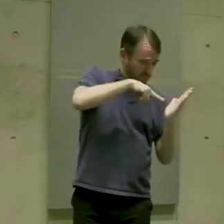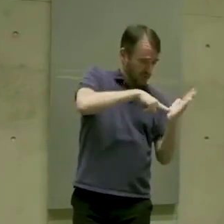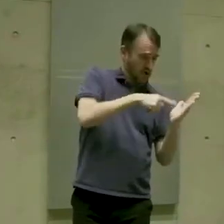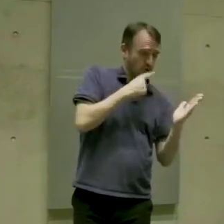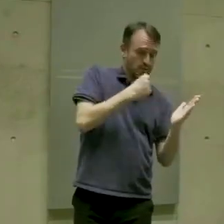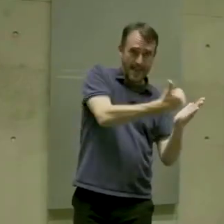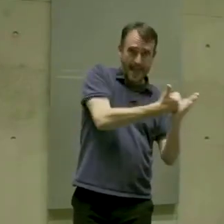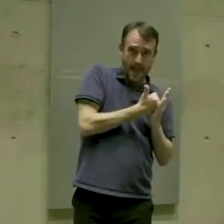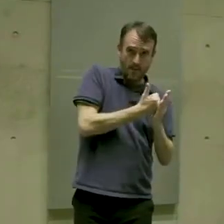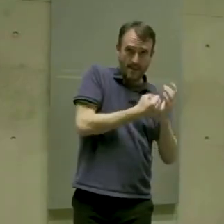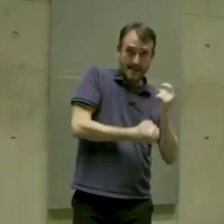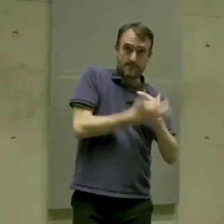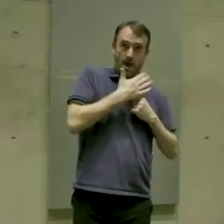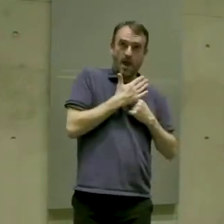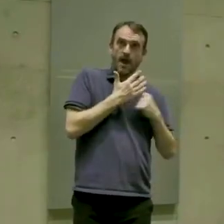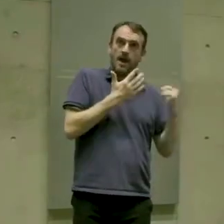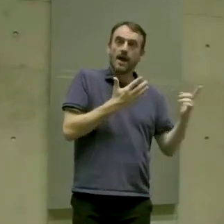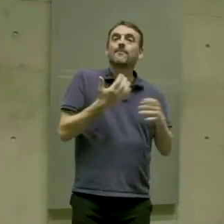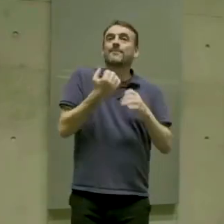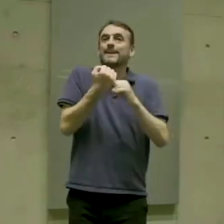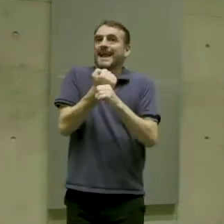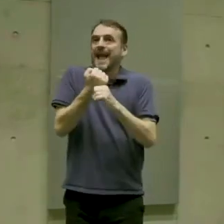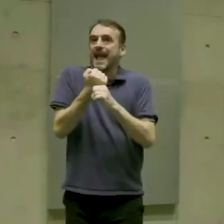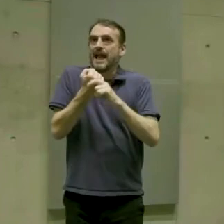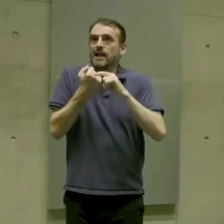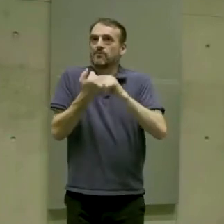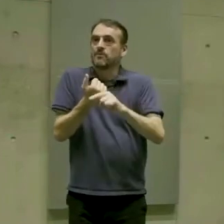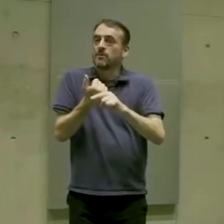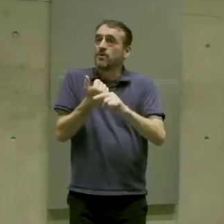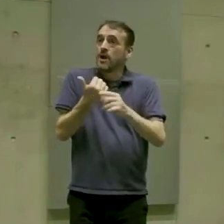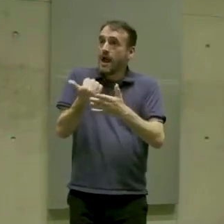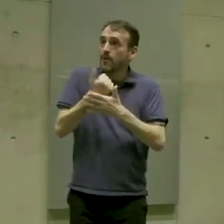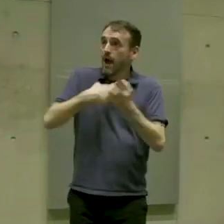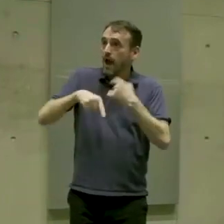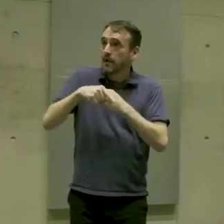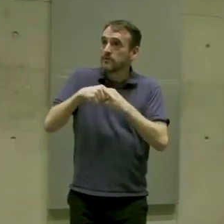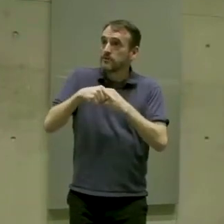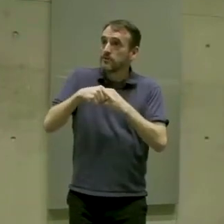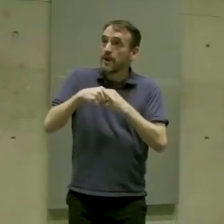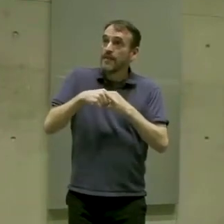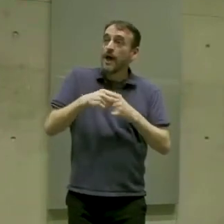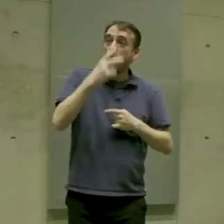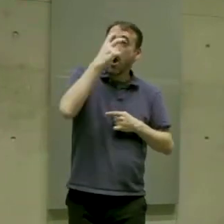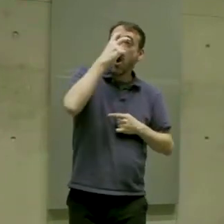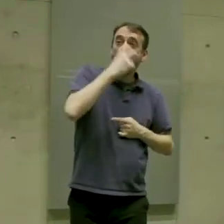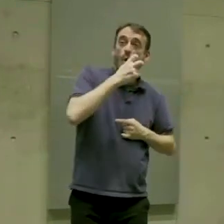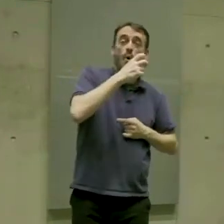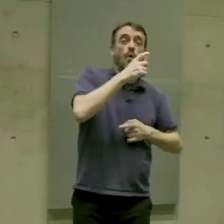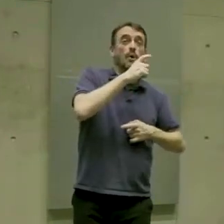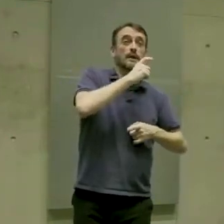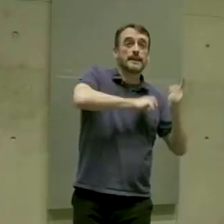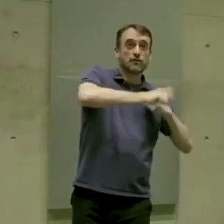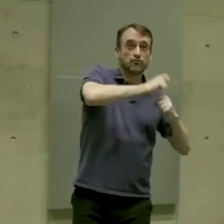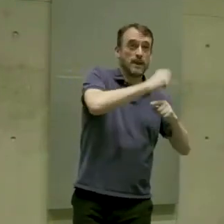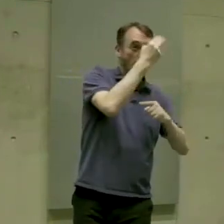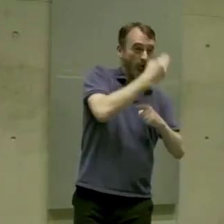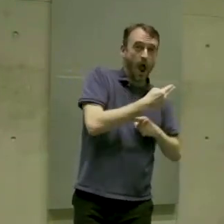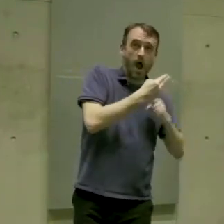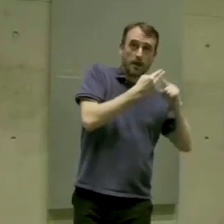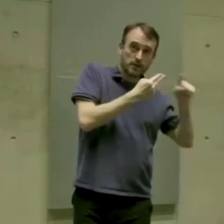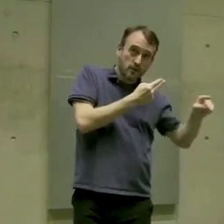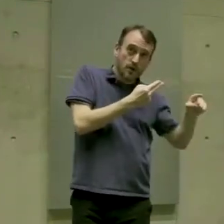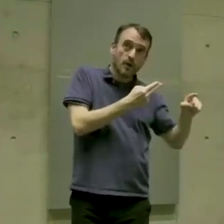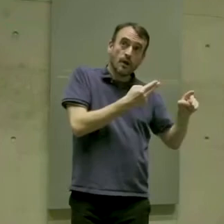the games we make today to look differently at the art people made centuries ago. It's about a two-way